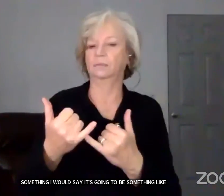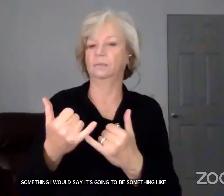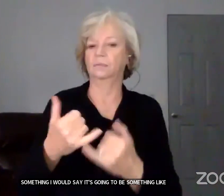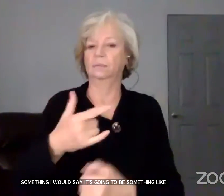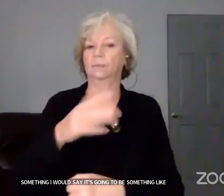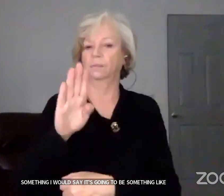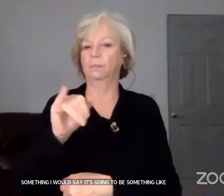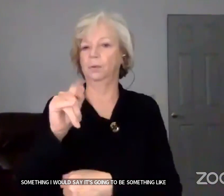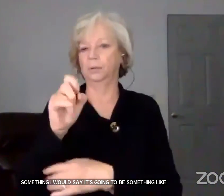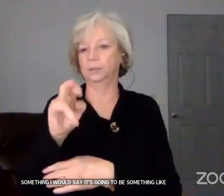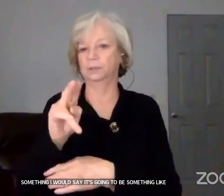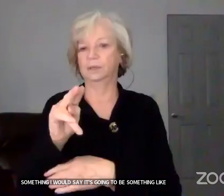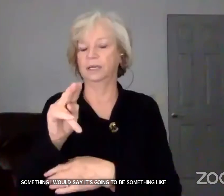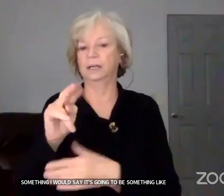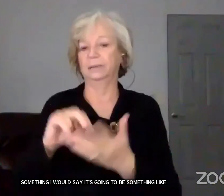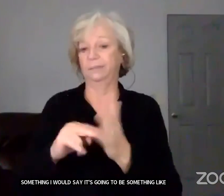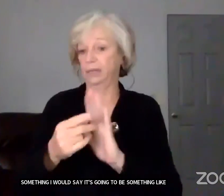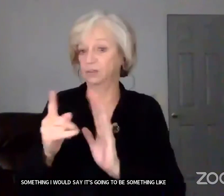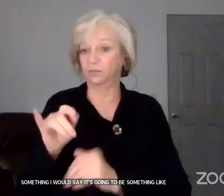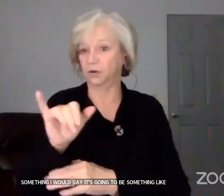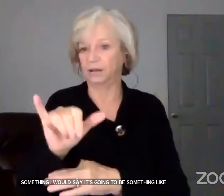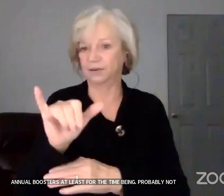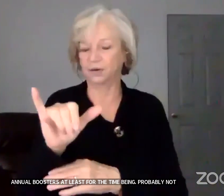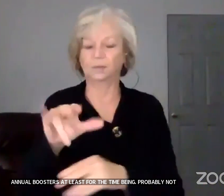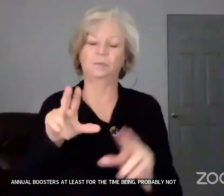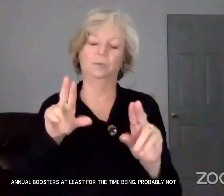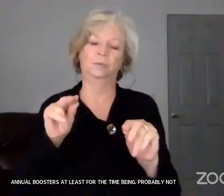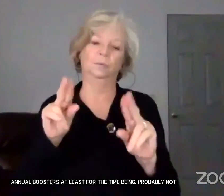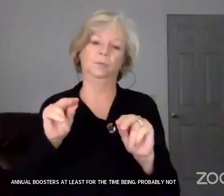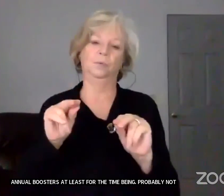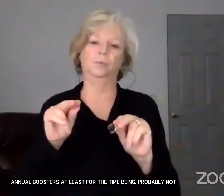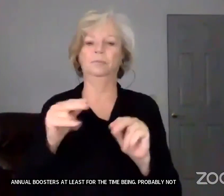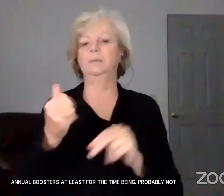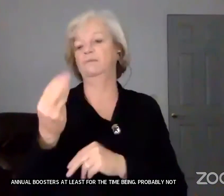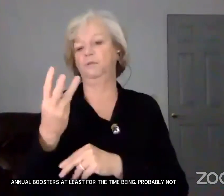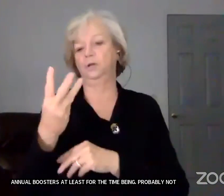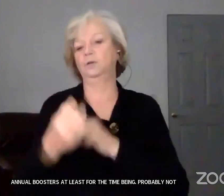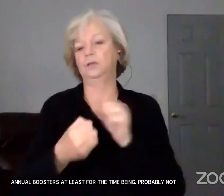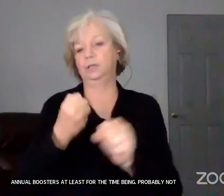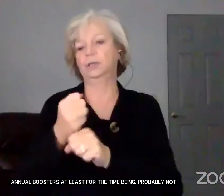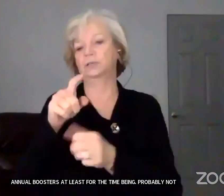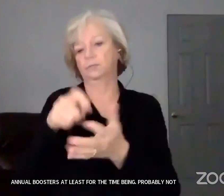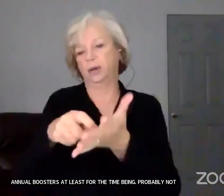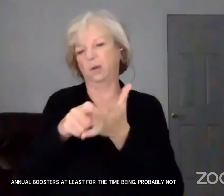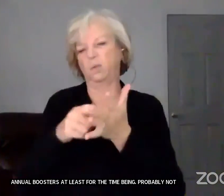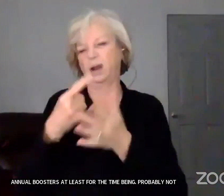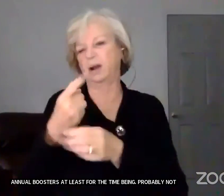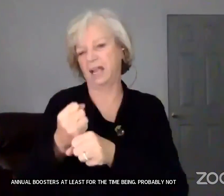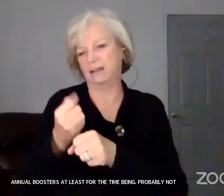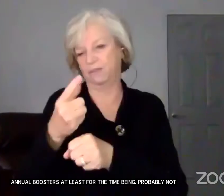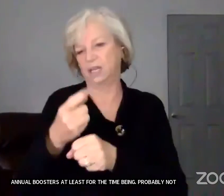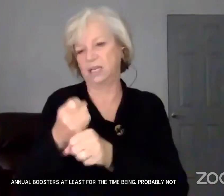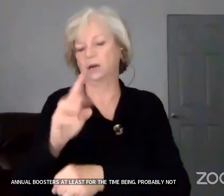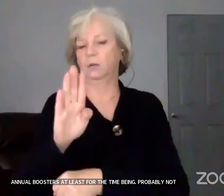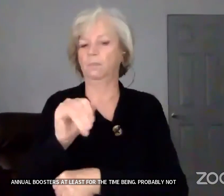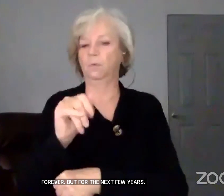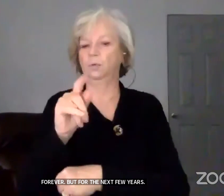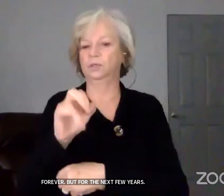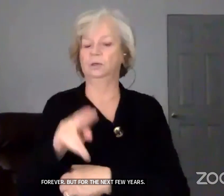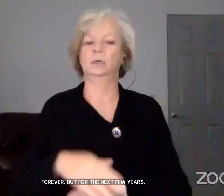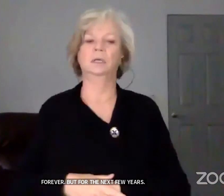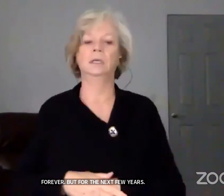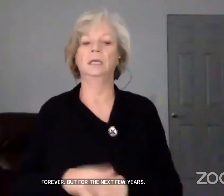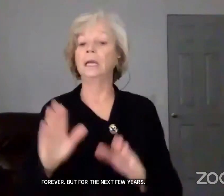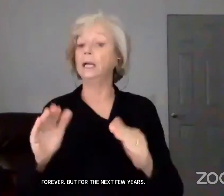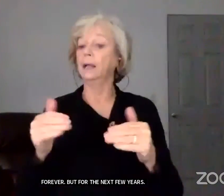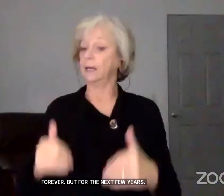Probably not forever, but for the next few years. Okay. So, and this kind of leads to one other question, and